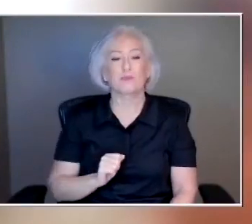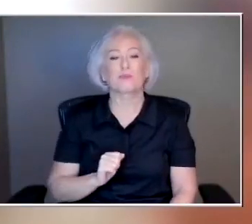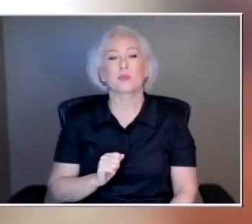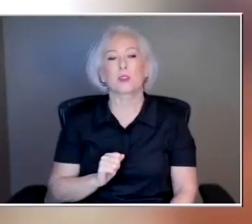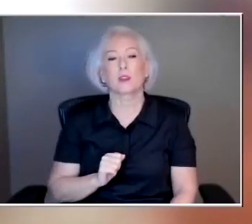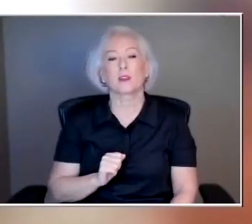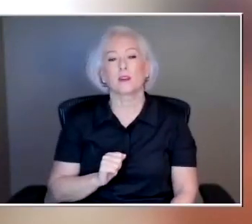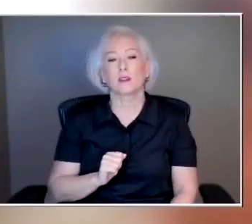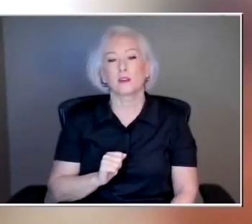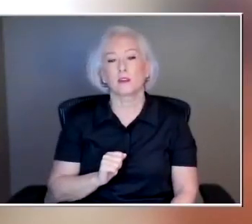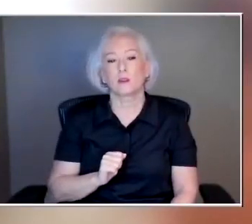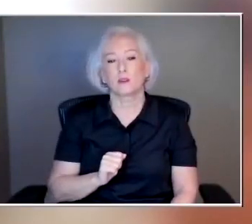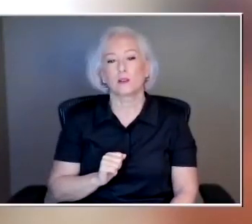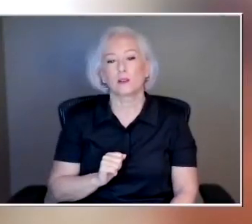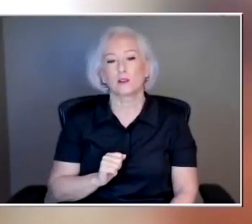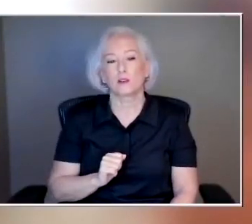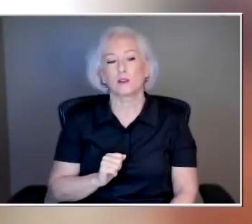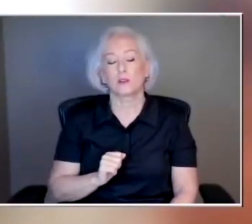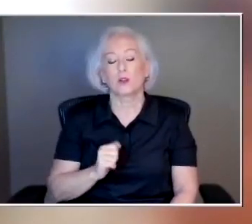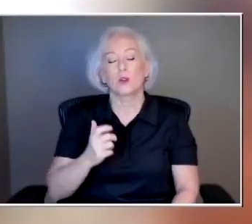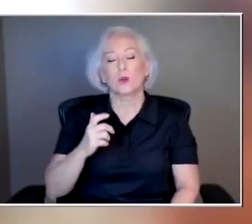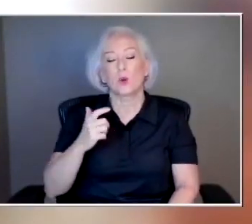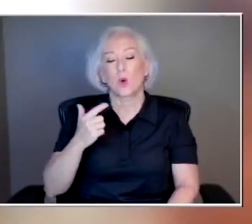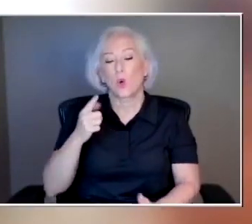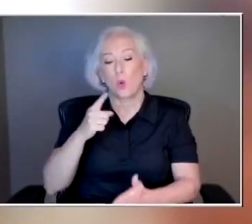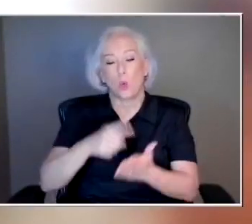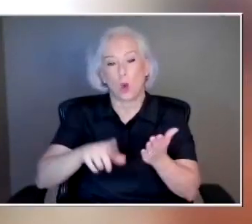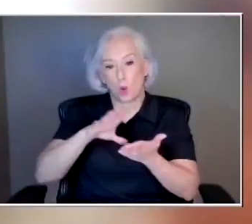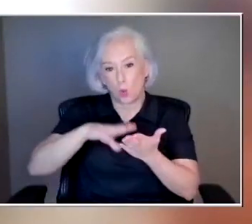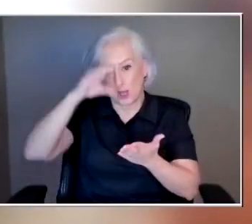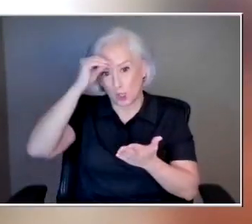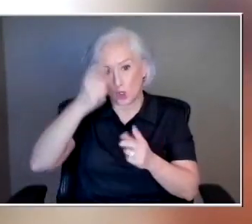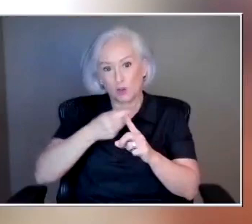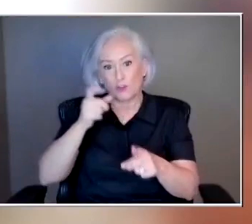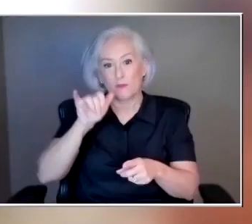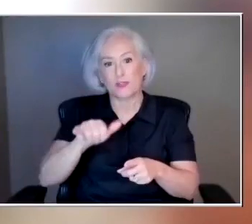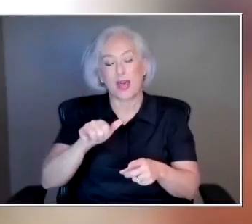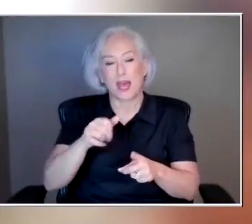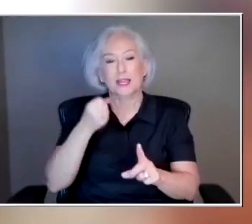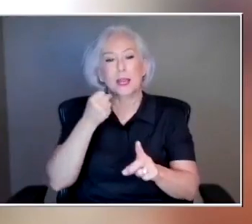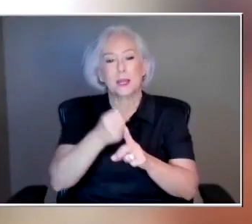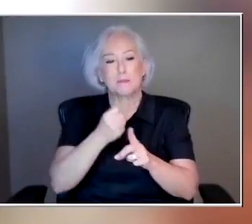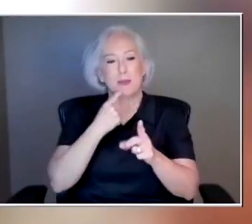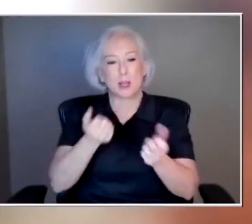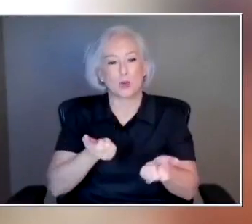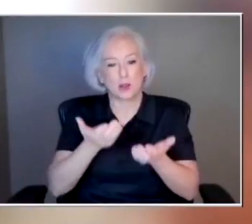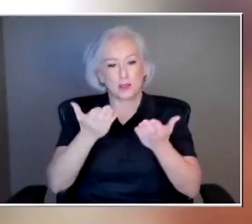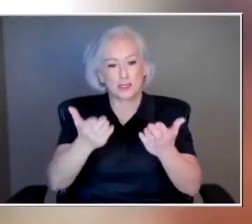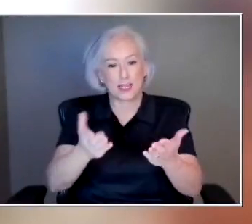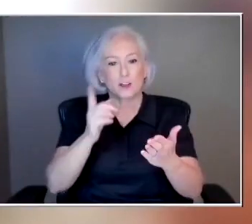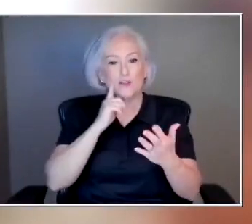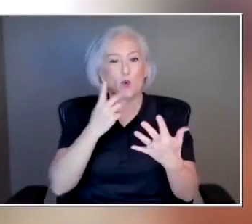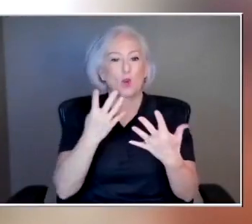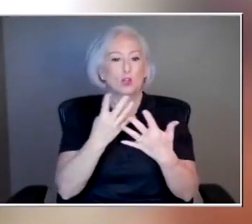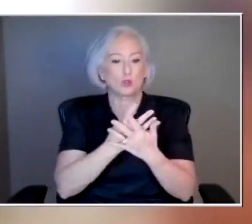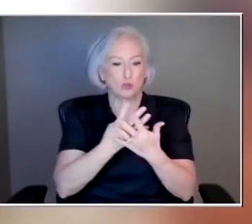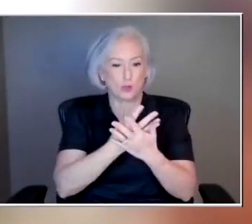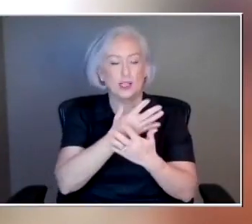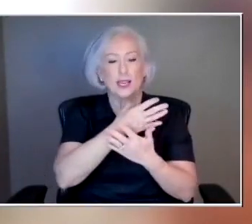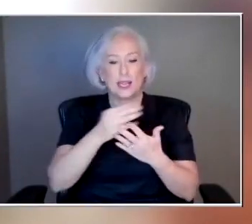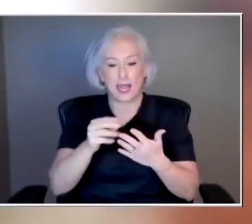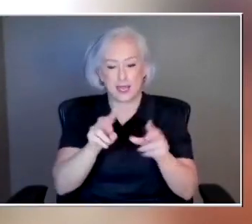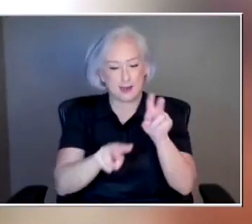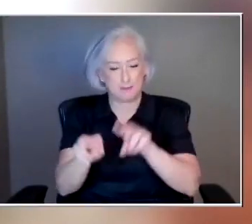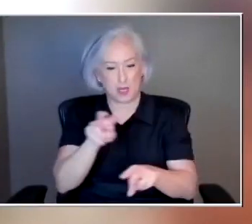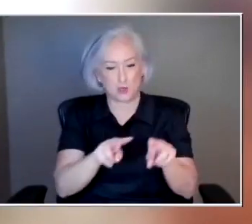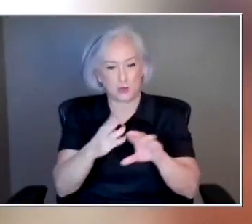because what we would learn from it would impact our recommendations for screening and monitoring only after those ages.